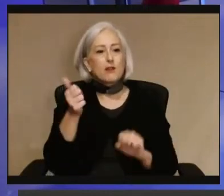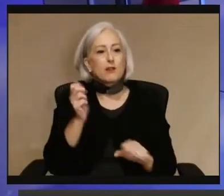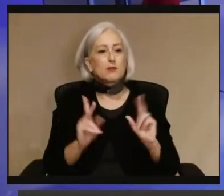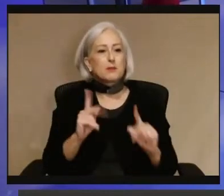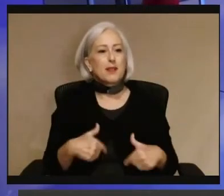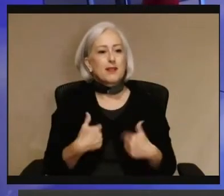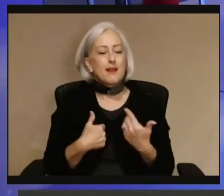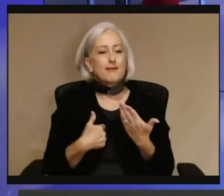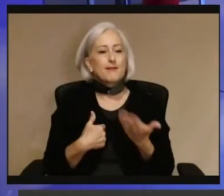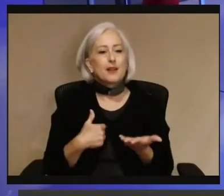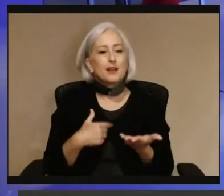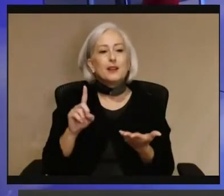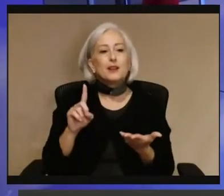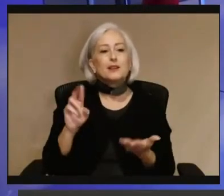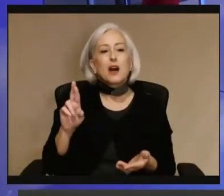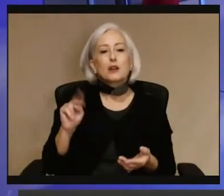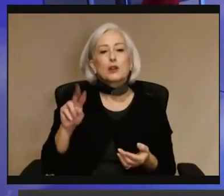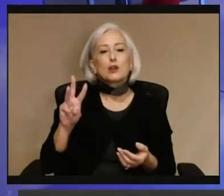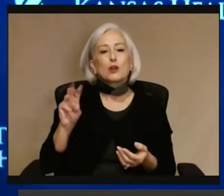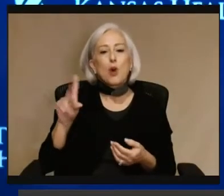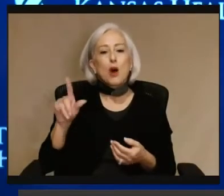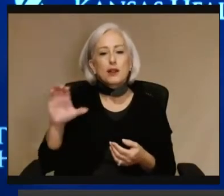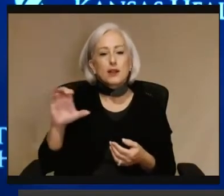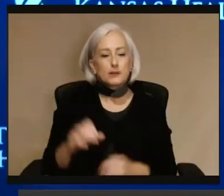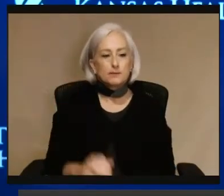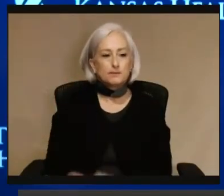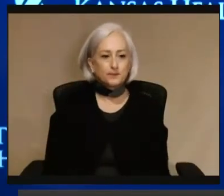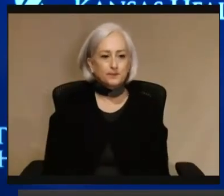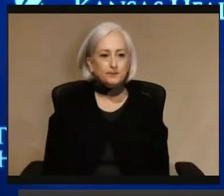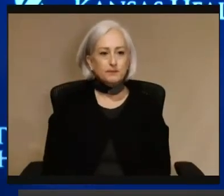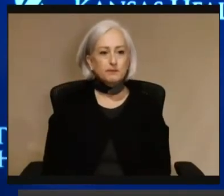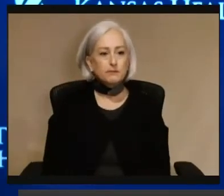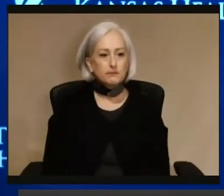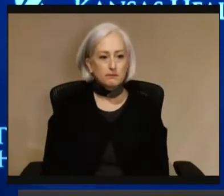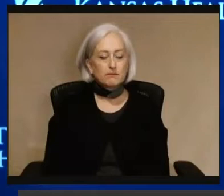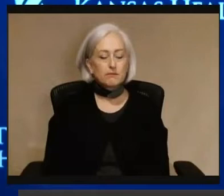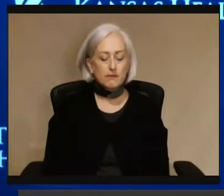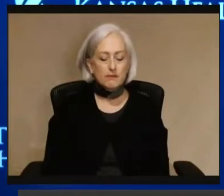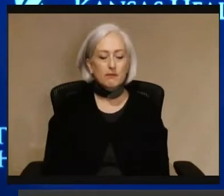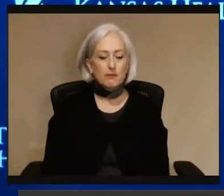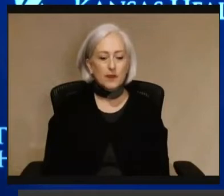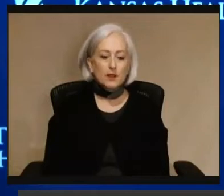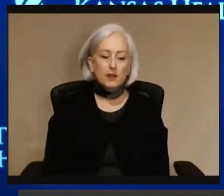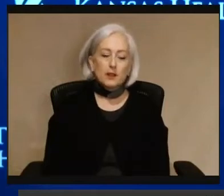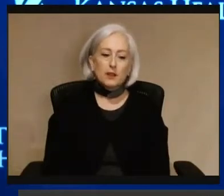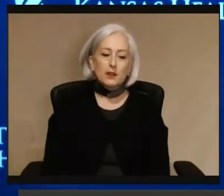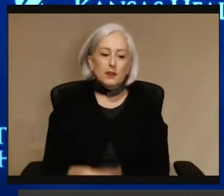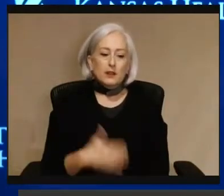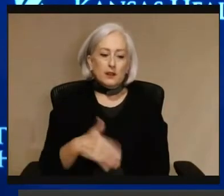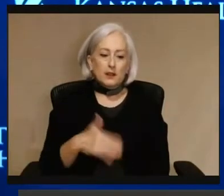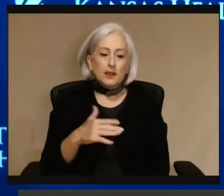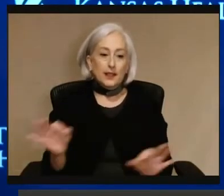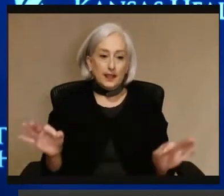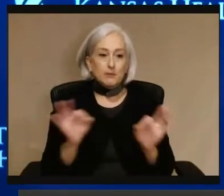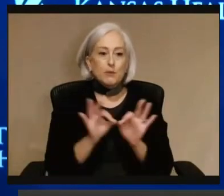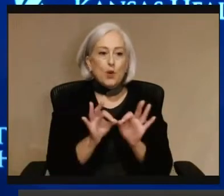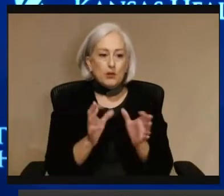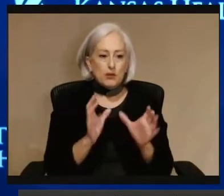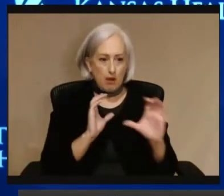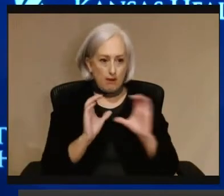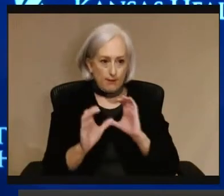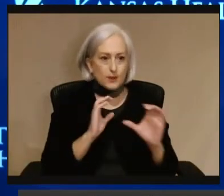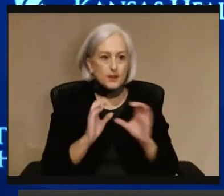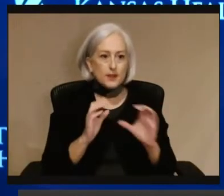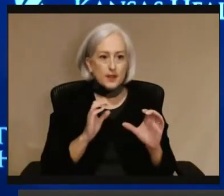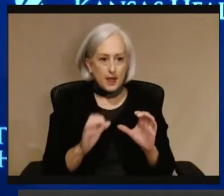today. It's a heavy talk. It's an important talk, and I think that the work